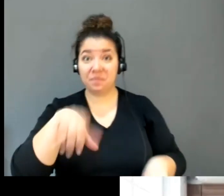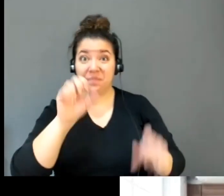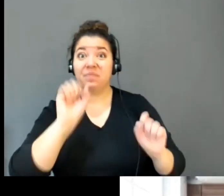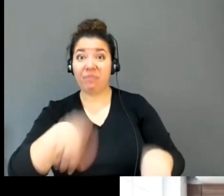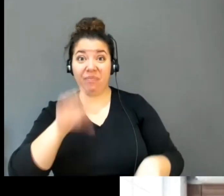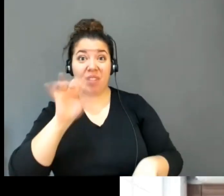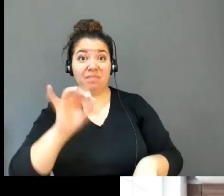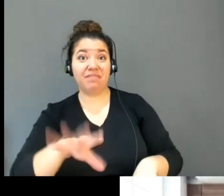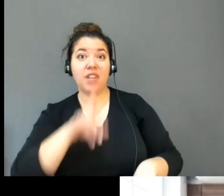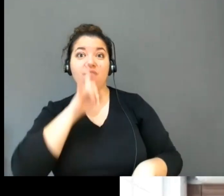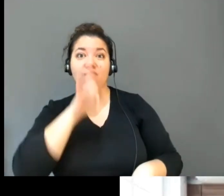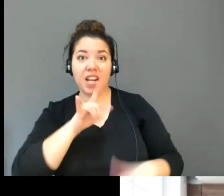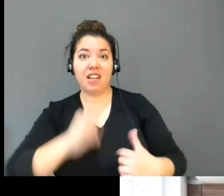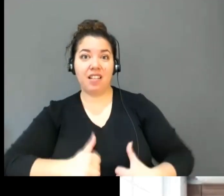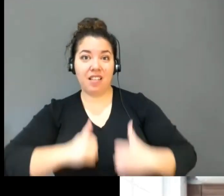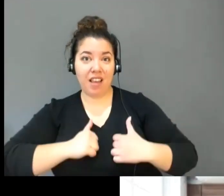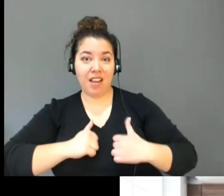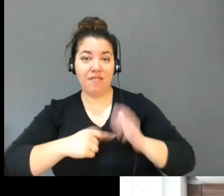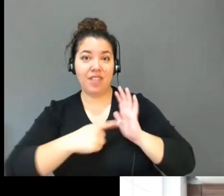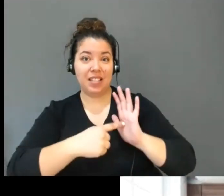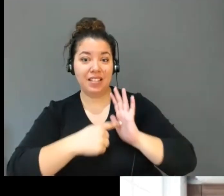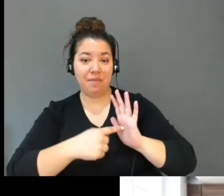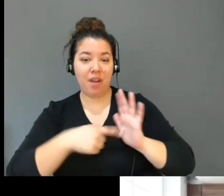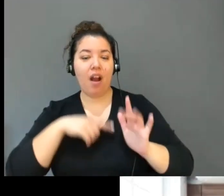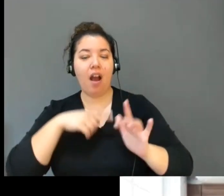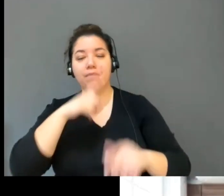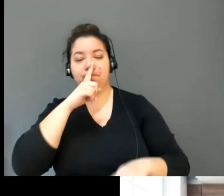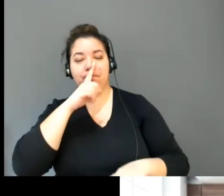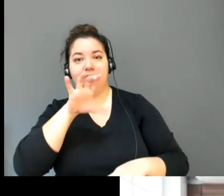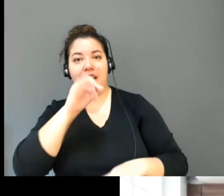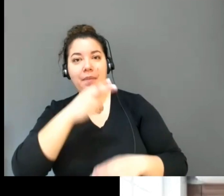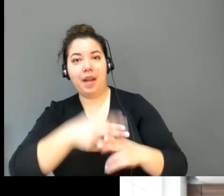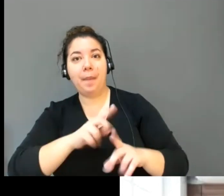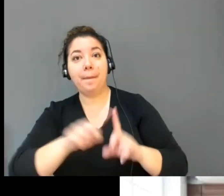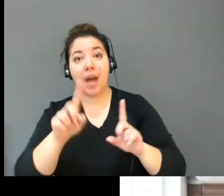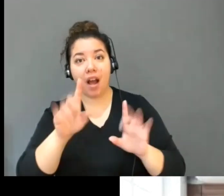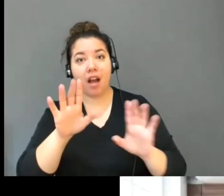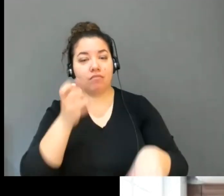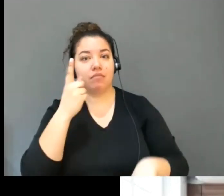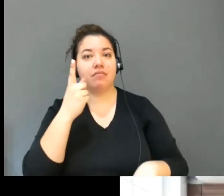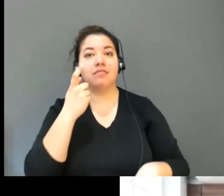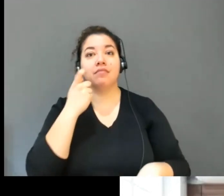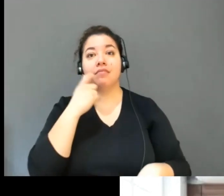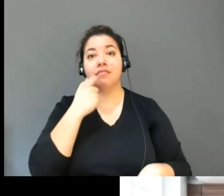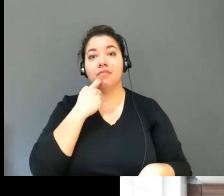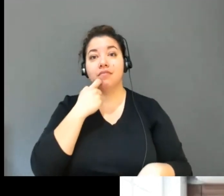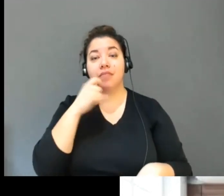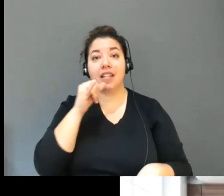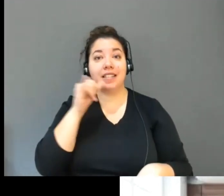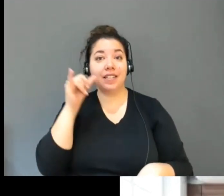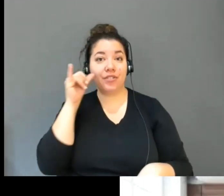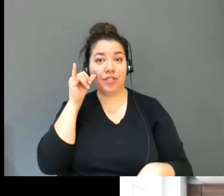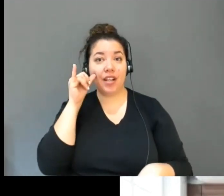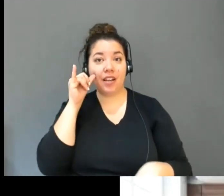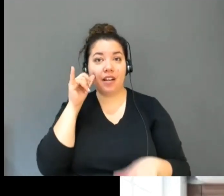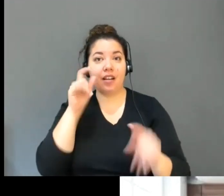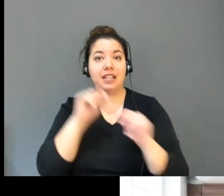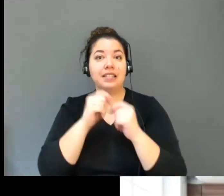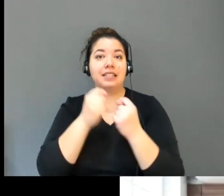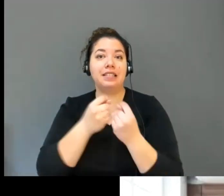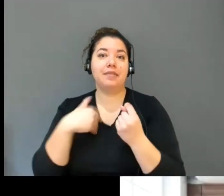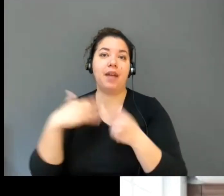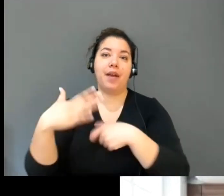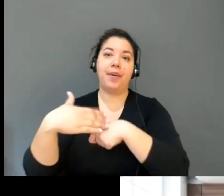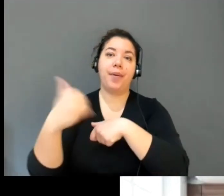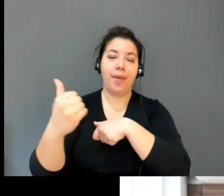real life example from yesterday. I can't say the company, but yesterday our team got a call. We have a Department of